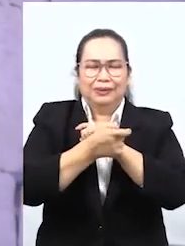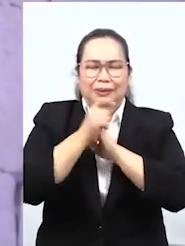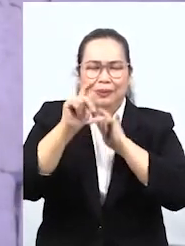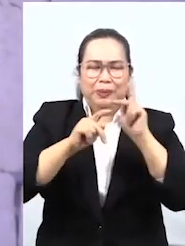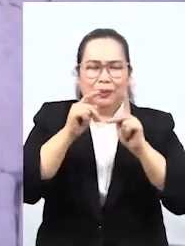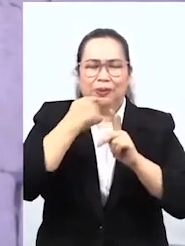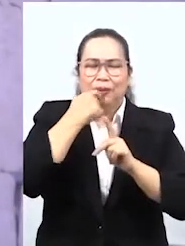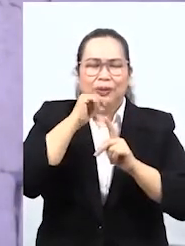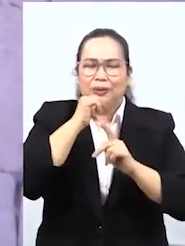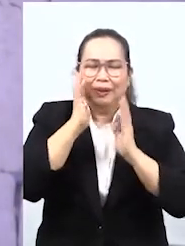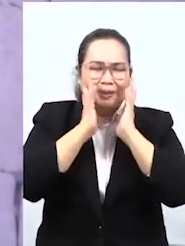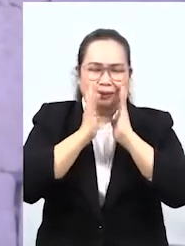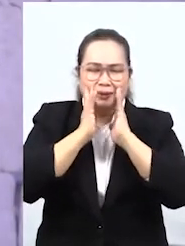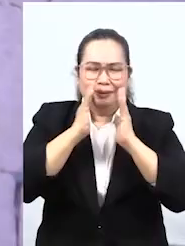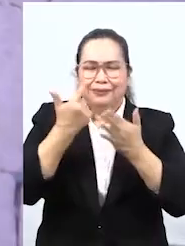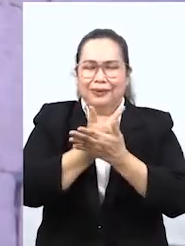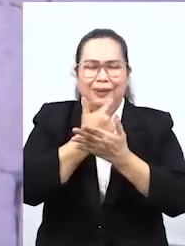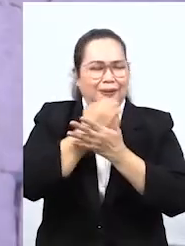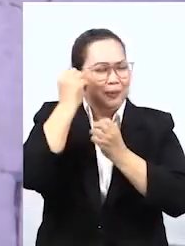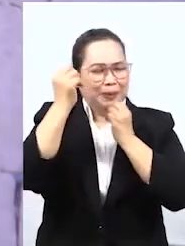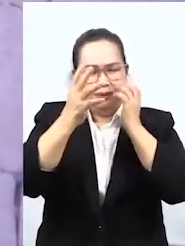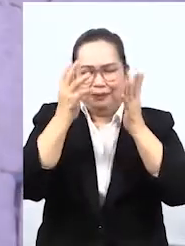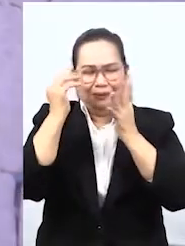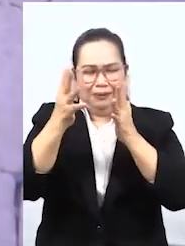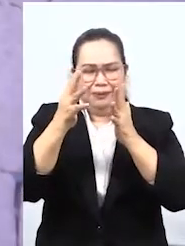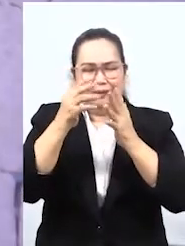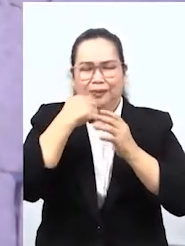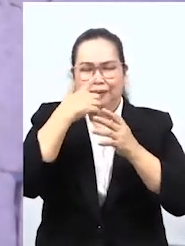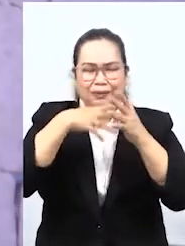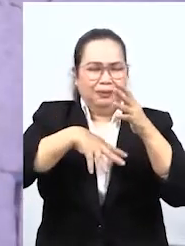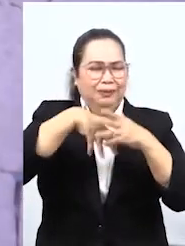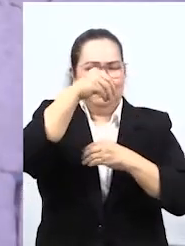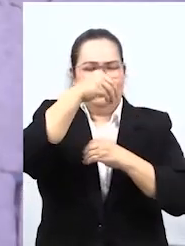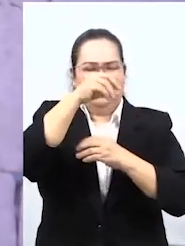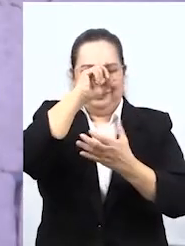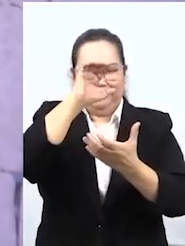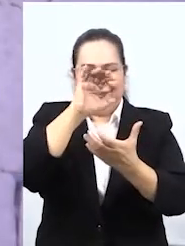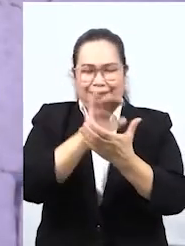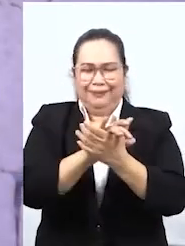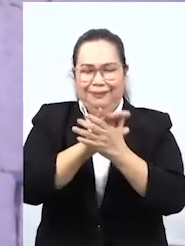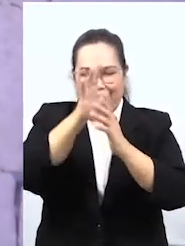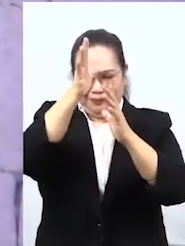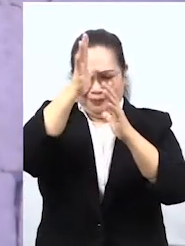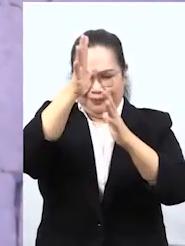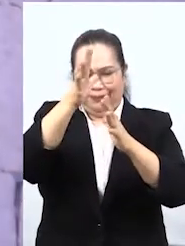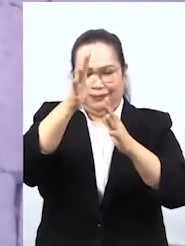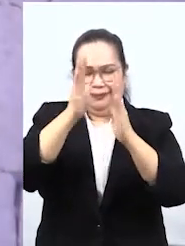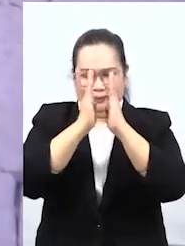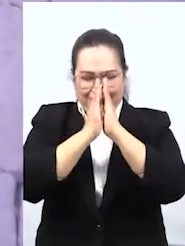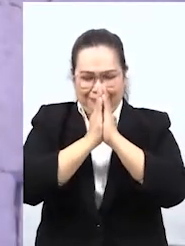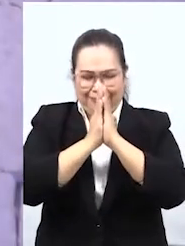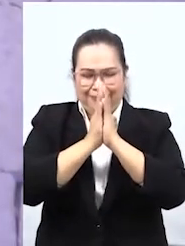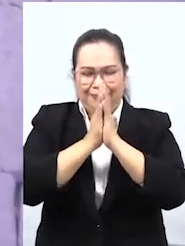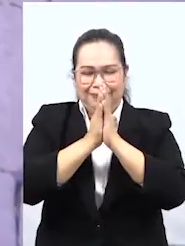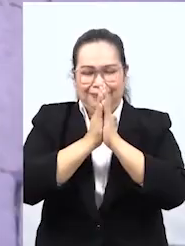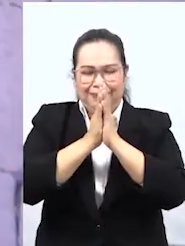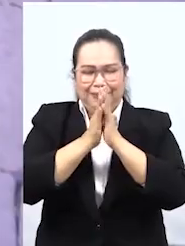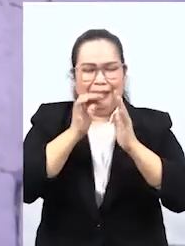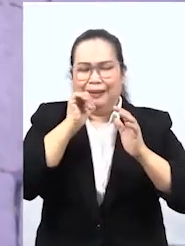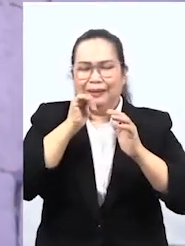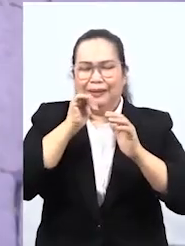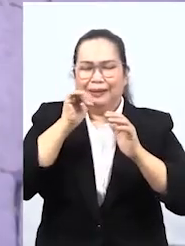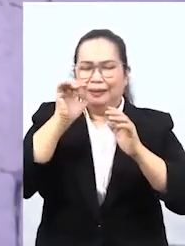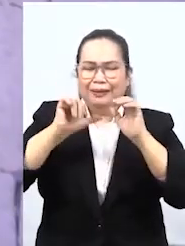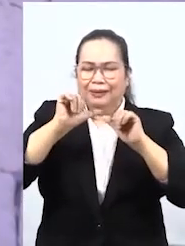people who are not ashamed of The Gospel will go out there and believe that the father we Pray to is not reluctant to Hear